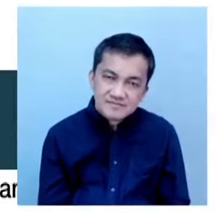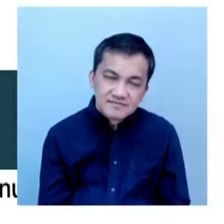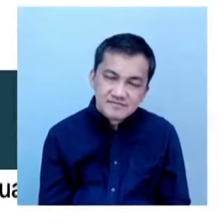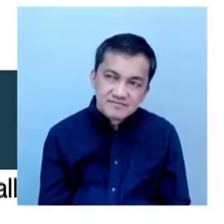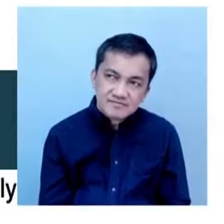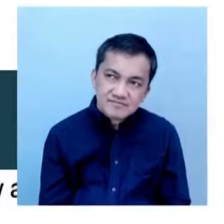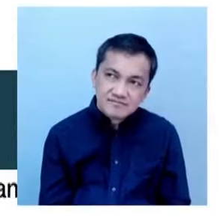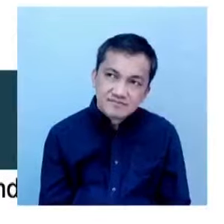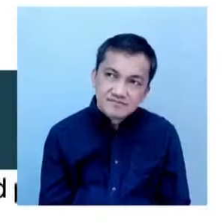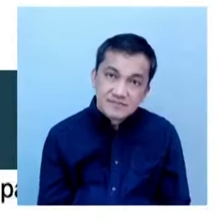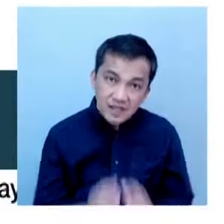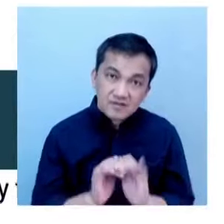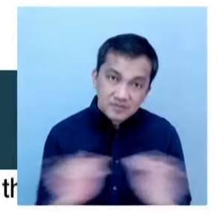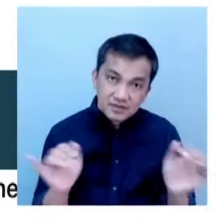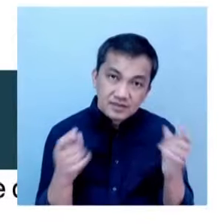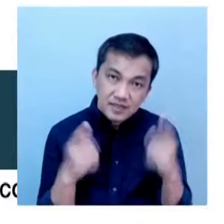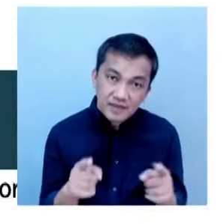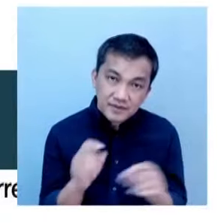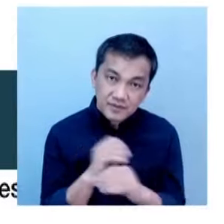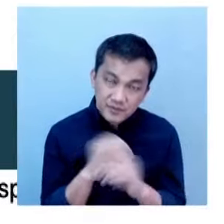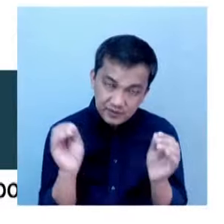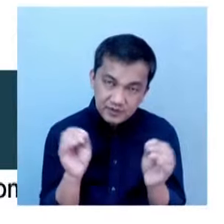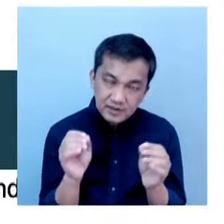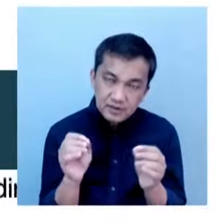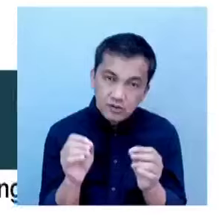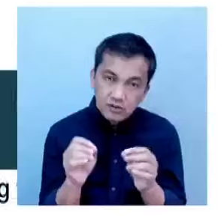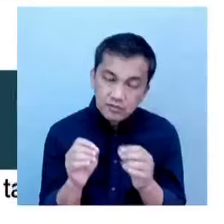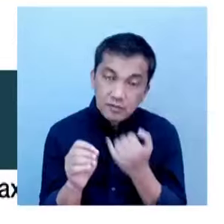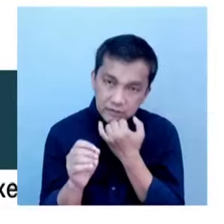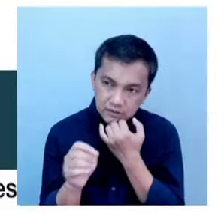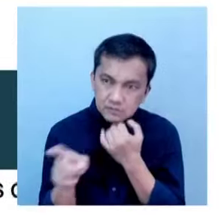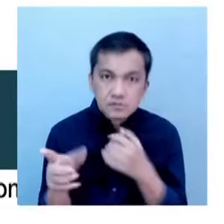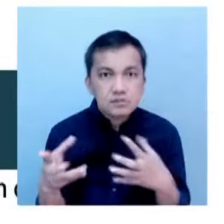it happened. Obviously, there was a loophole. They took it,